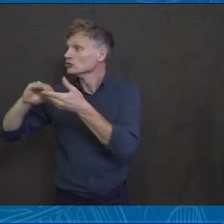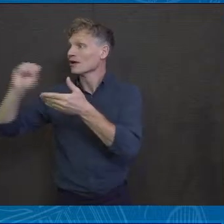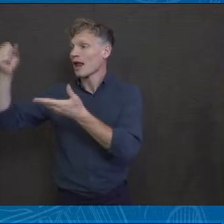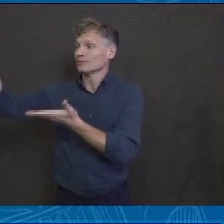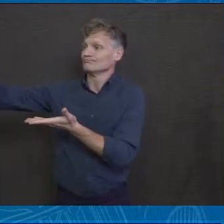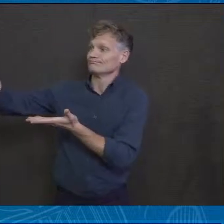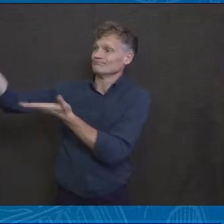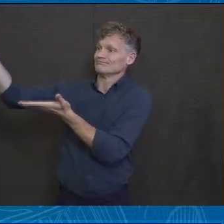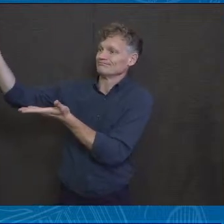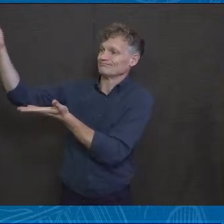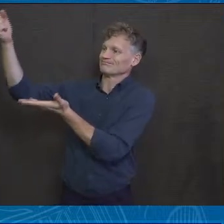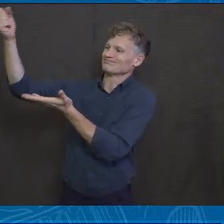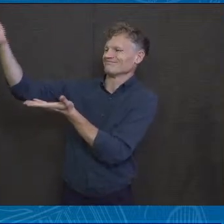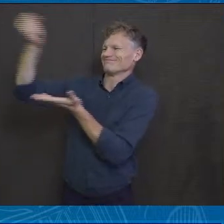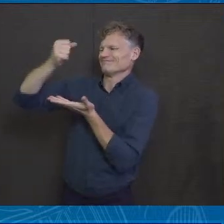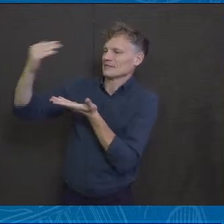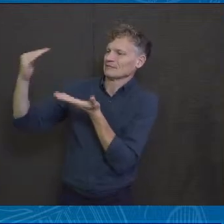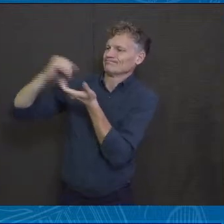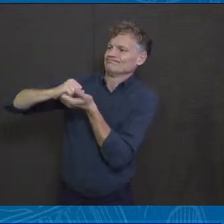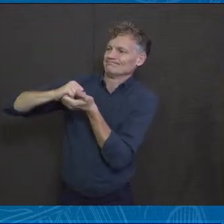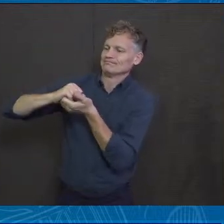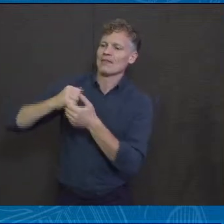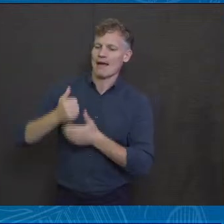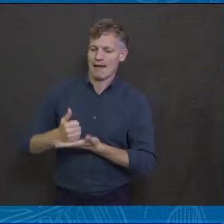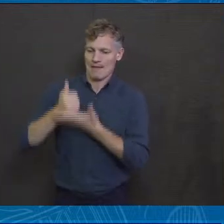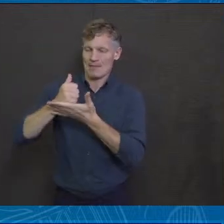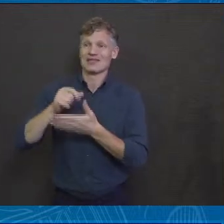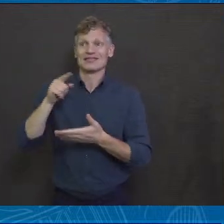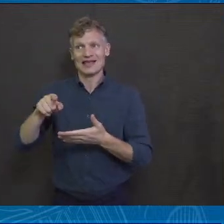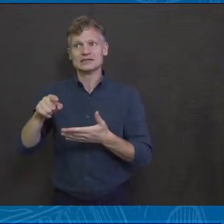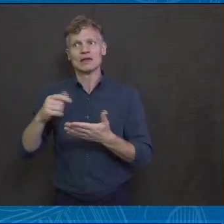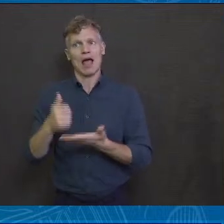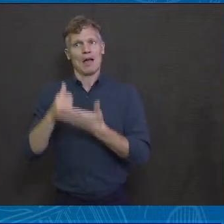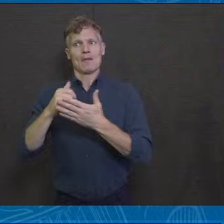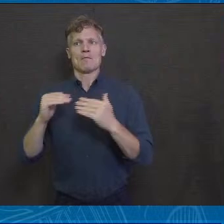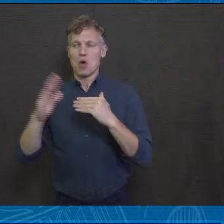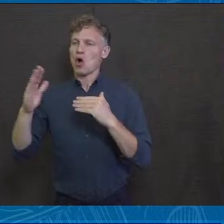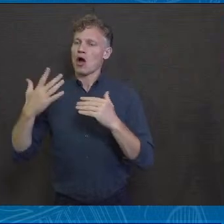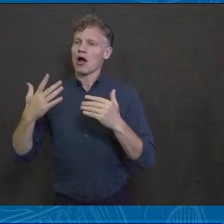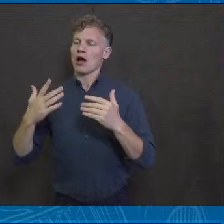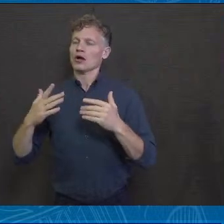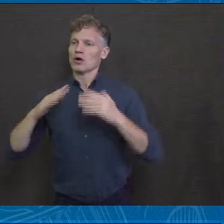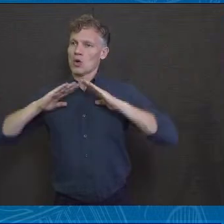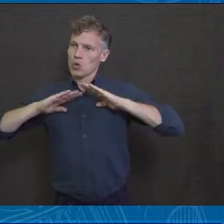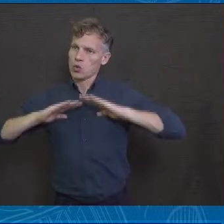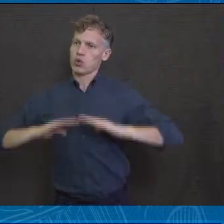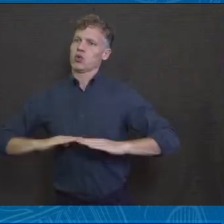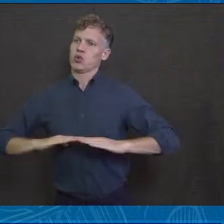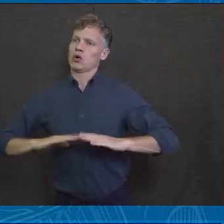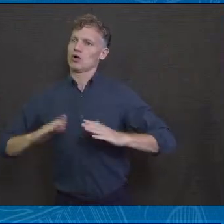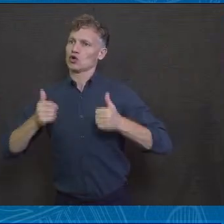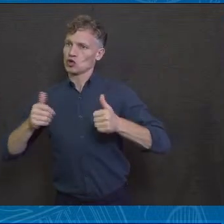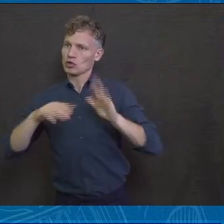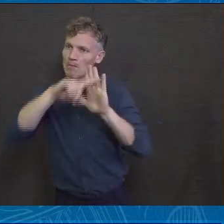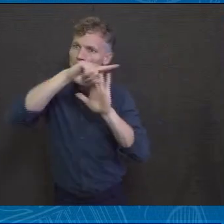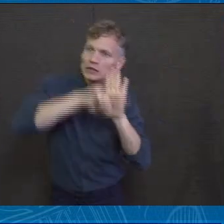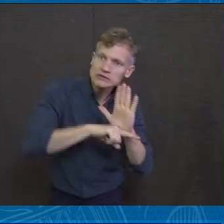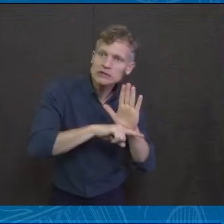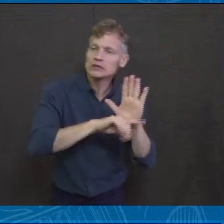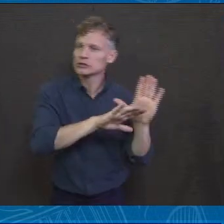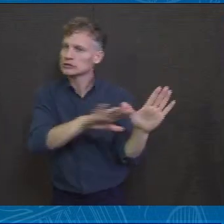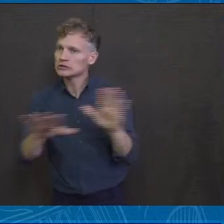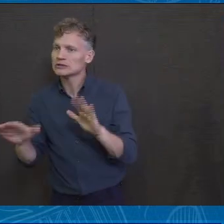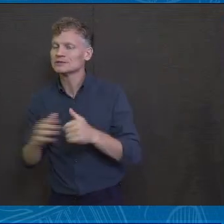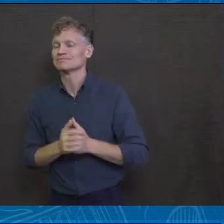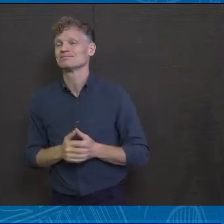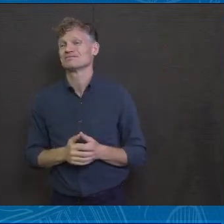gonna increase the policy for making decision. And also during disaster, we have to know that, like we